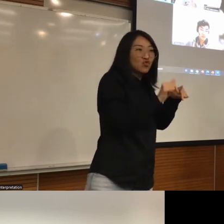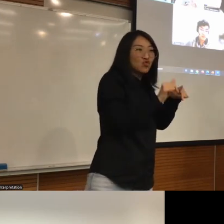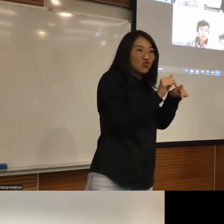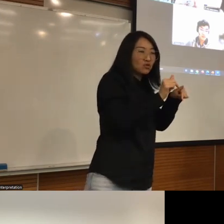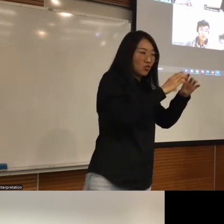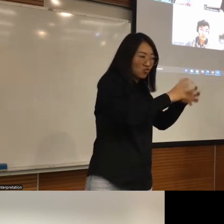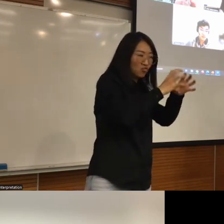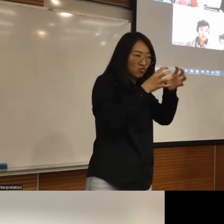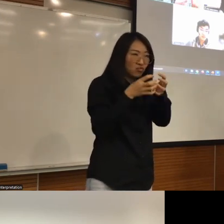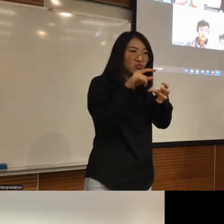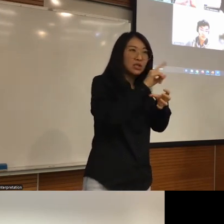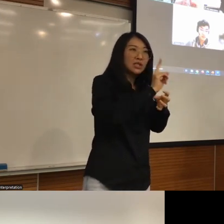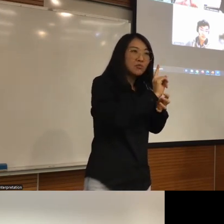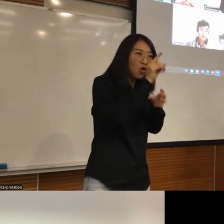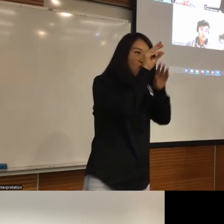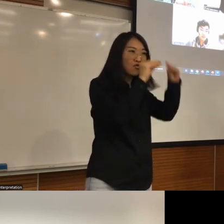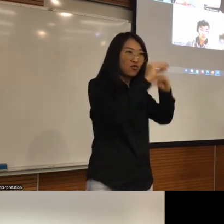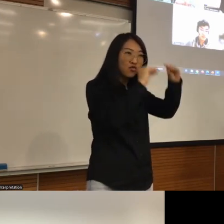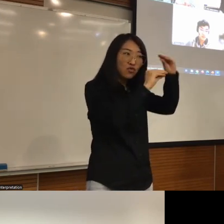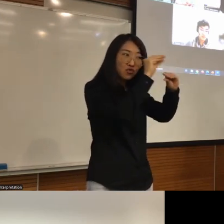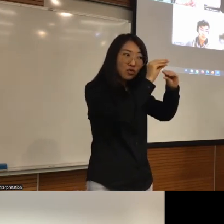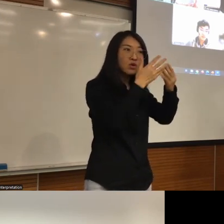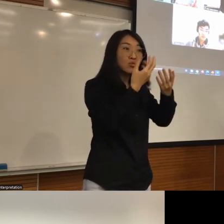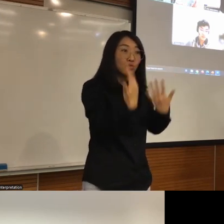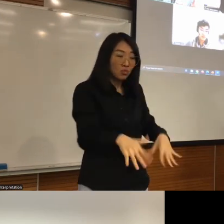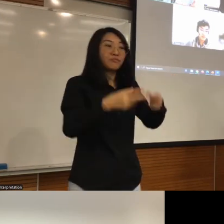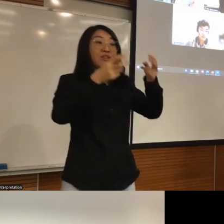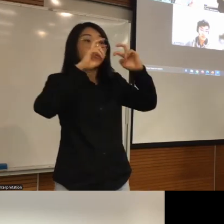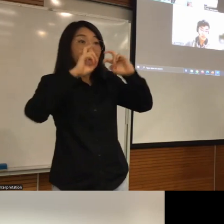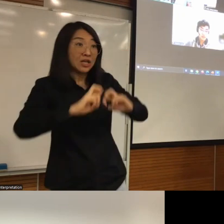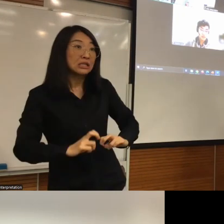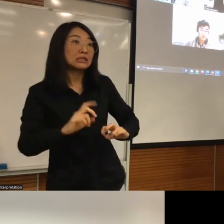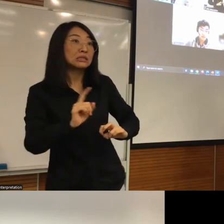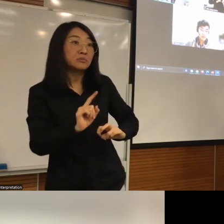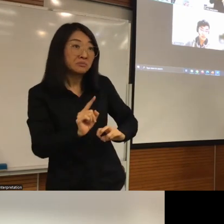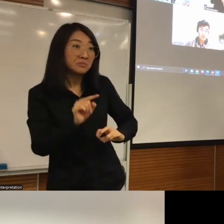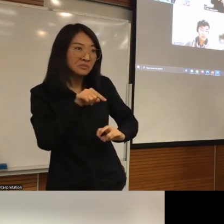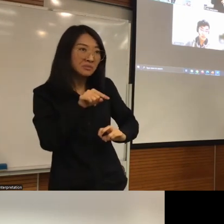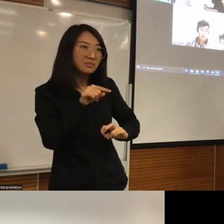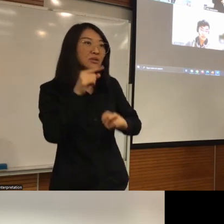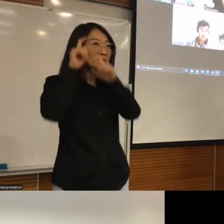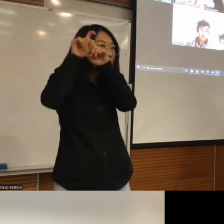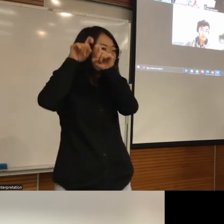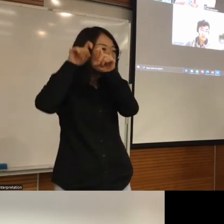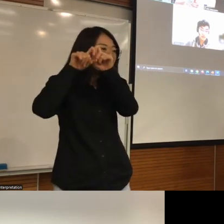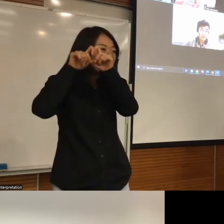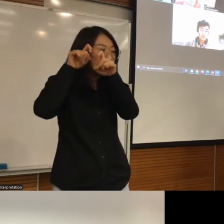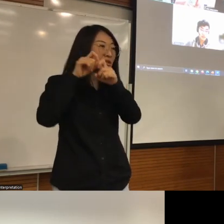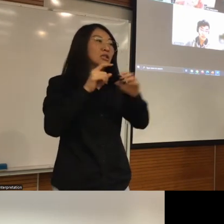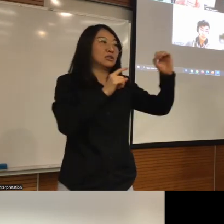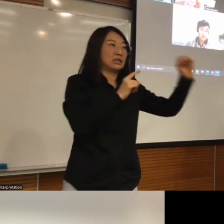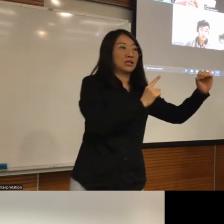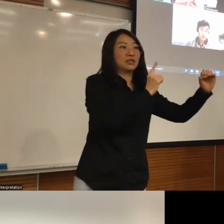what happens with a certain cognitive load. So the values of the variable cognitive load would be 0, 1,